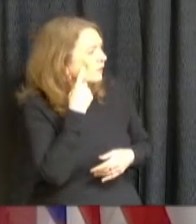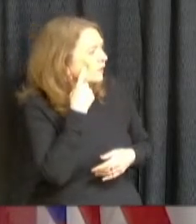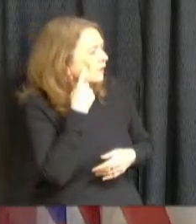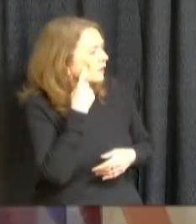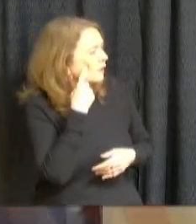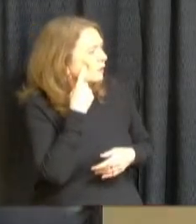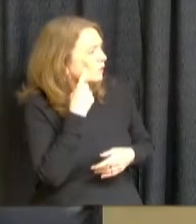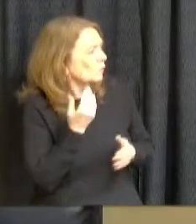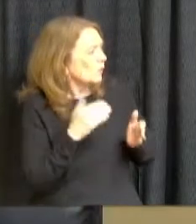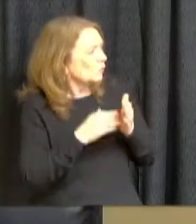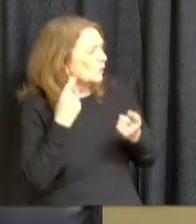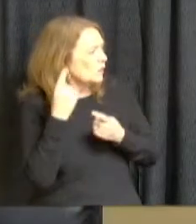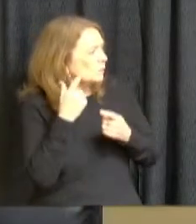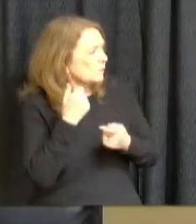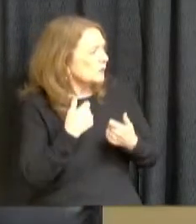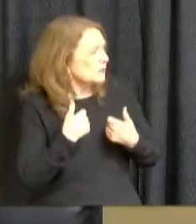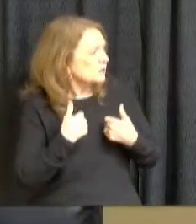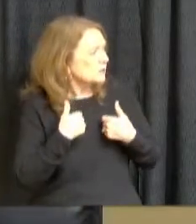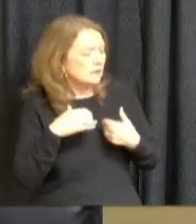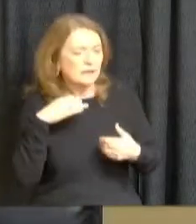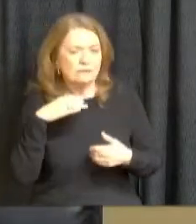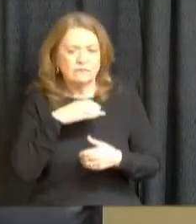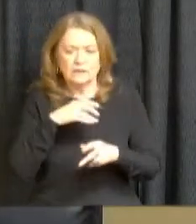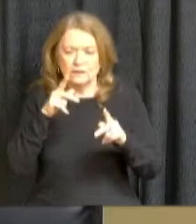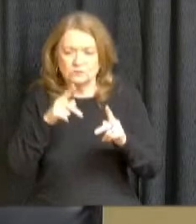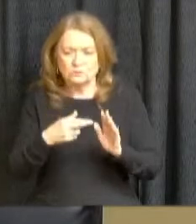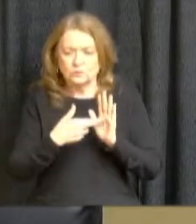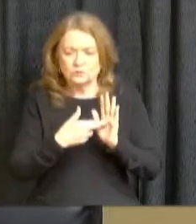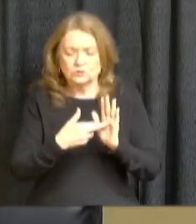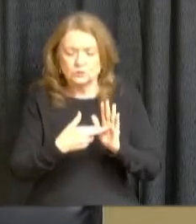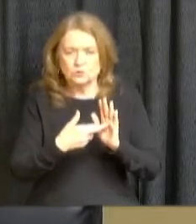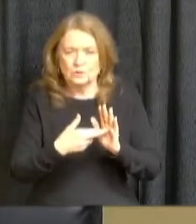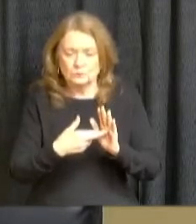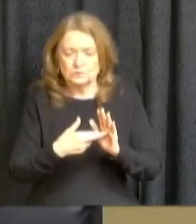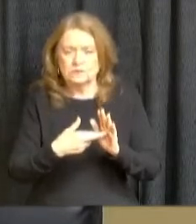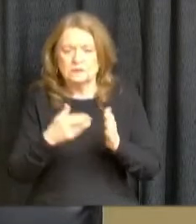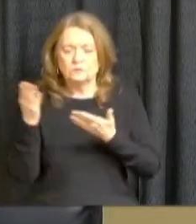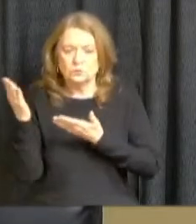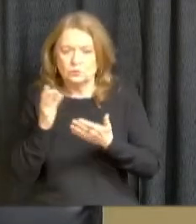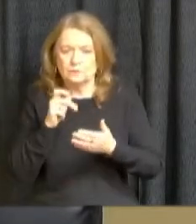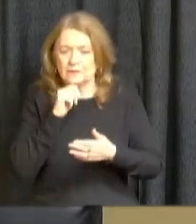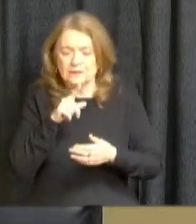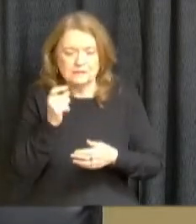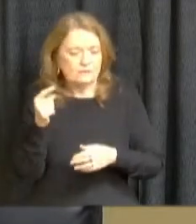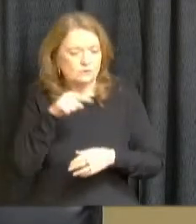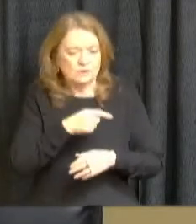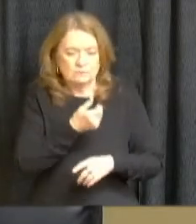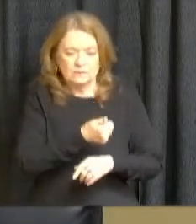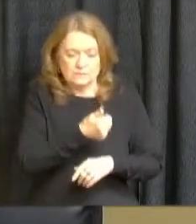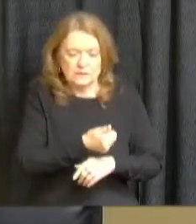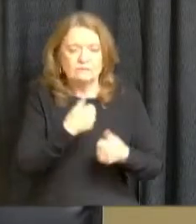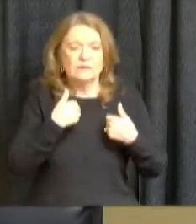this because he did have a council member to represent him to bring it back. He don't have to come back. He has